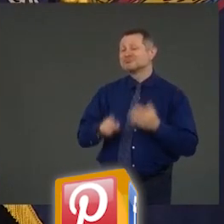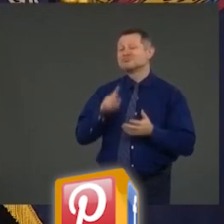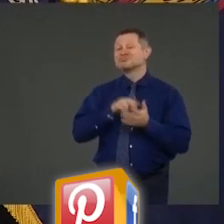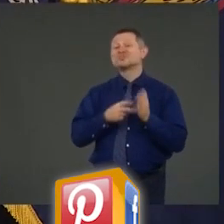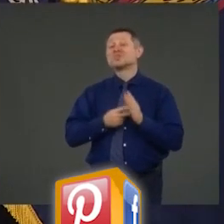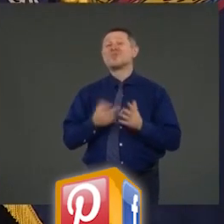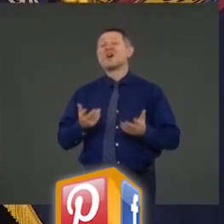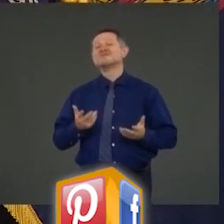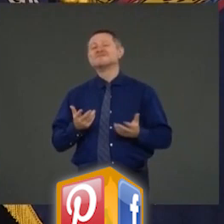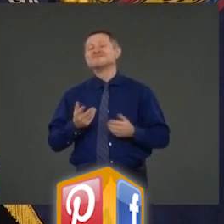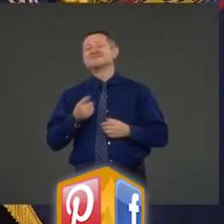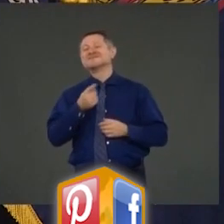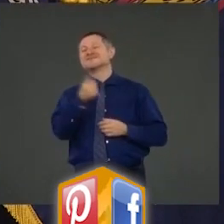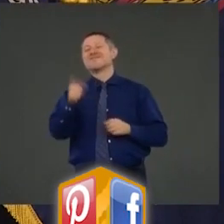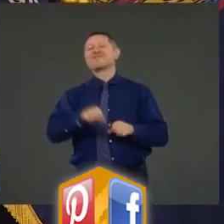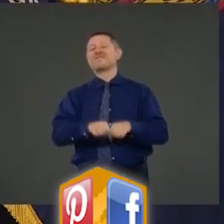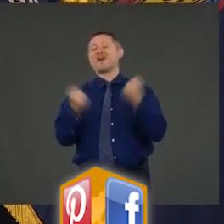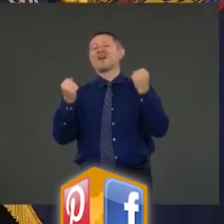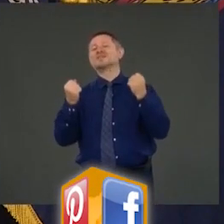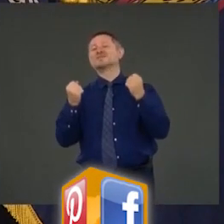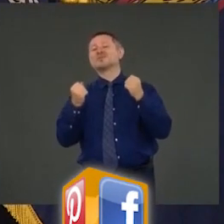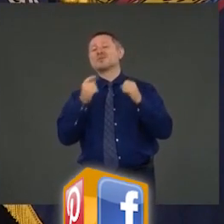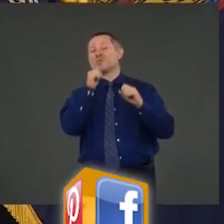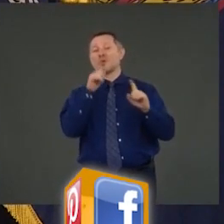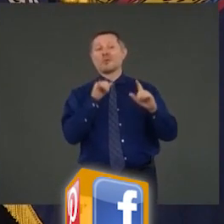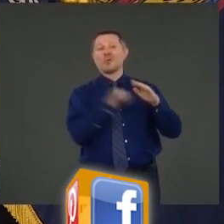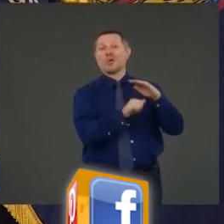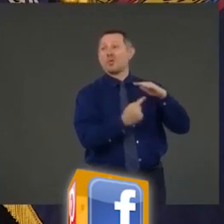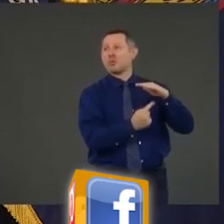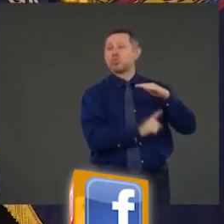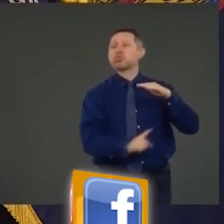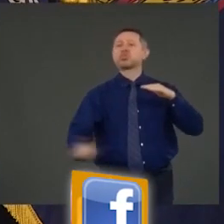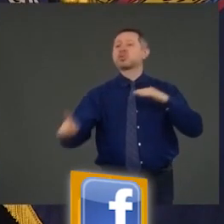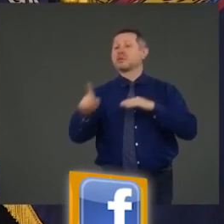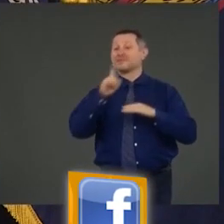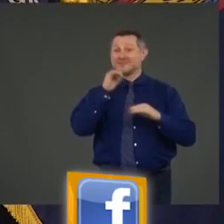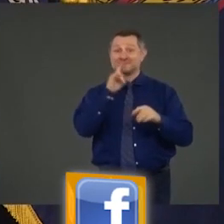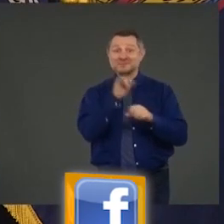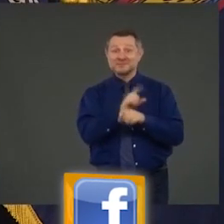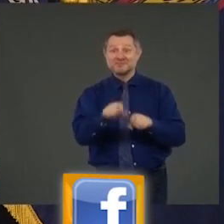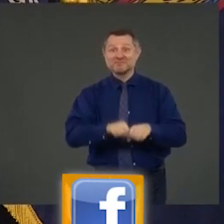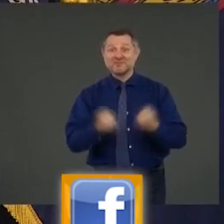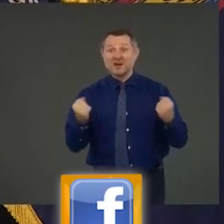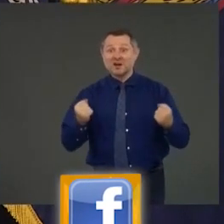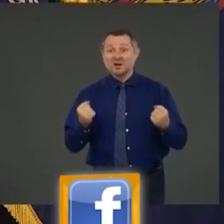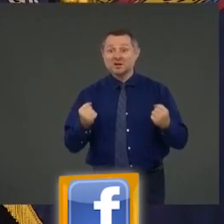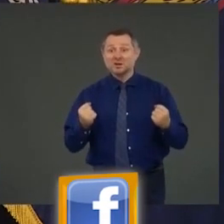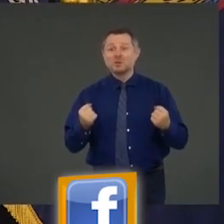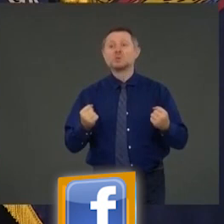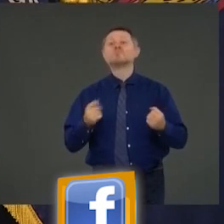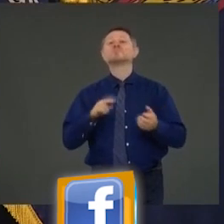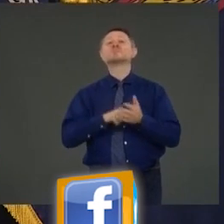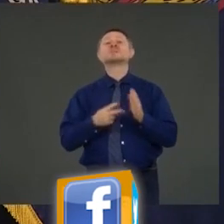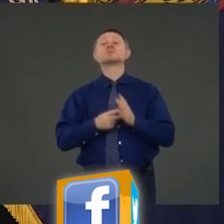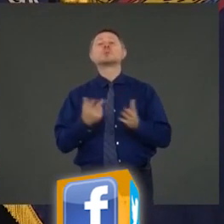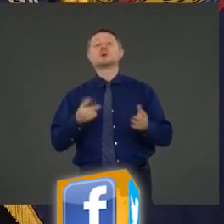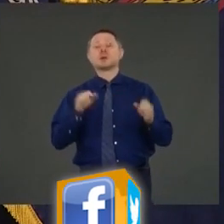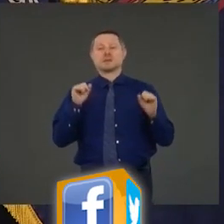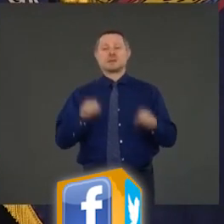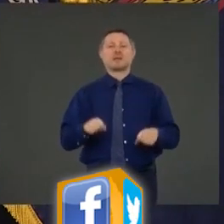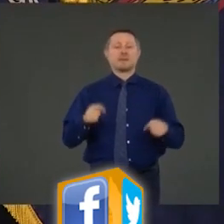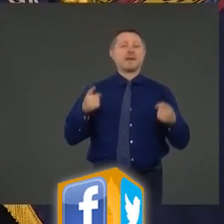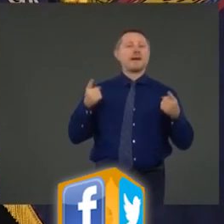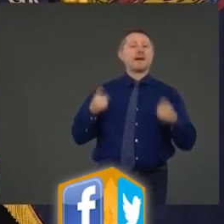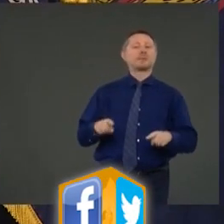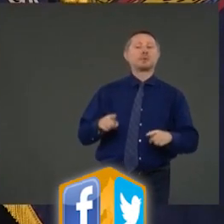as violating your quarantine. If you are violating the quarantine, you can be subject to a judicial